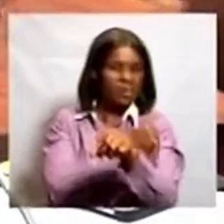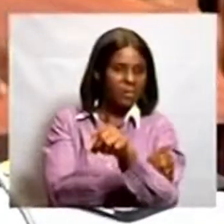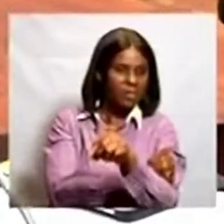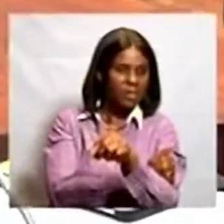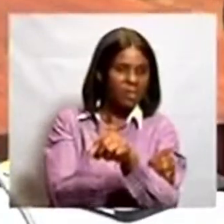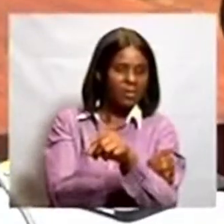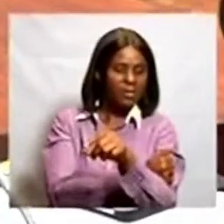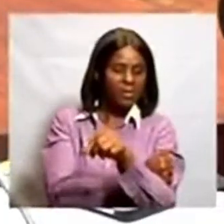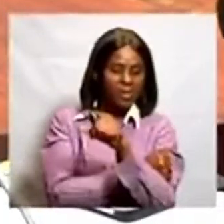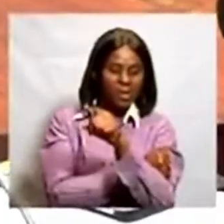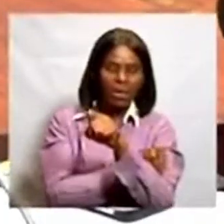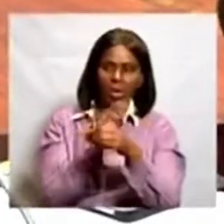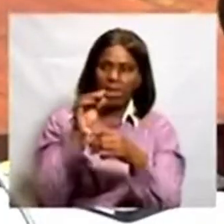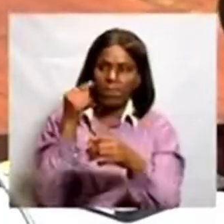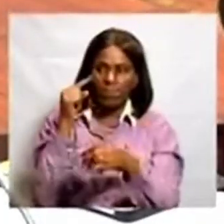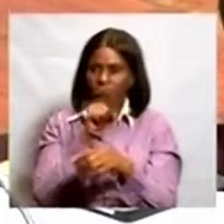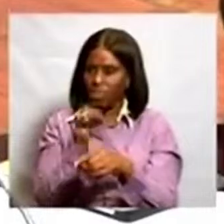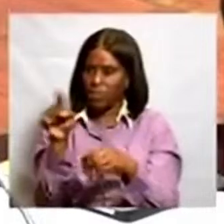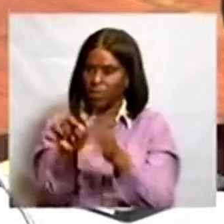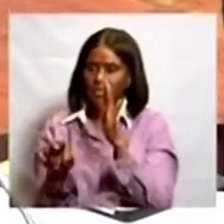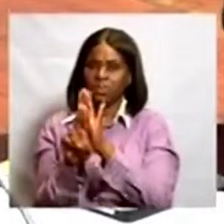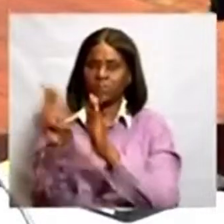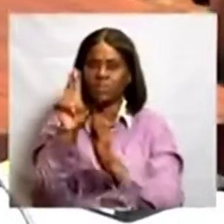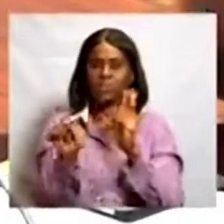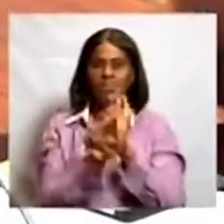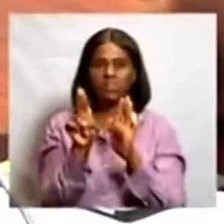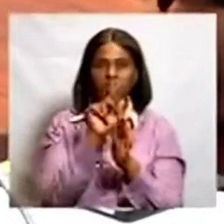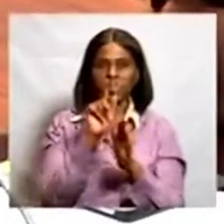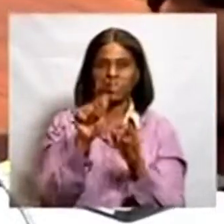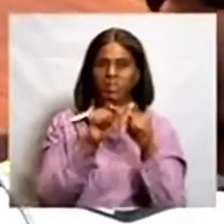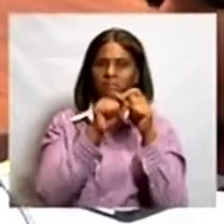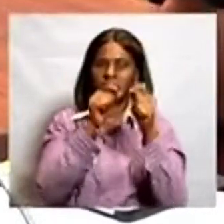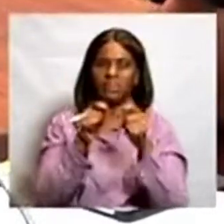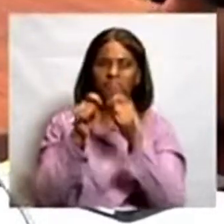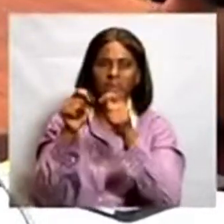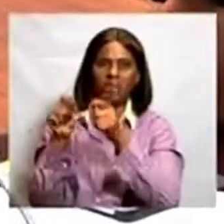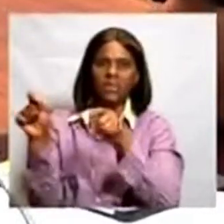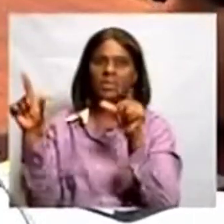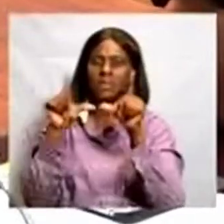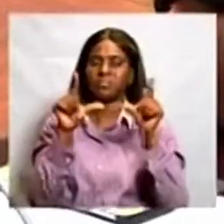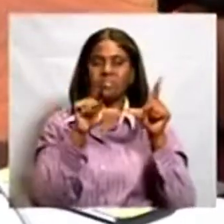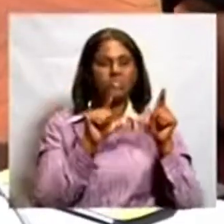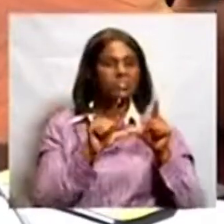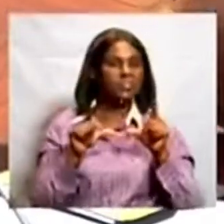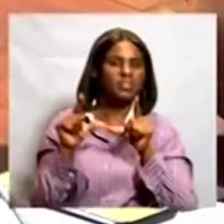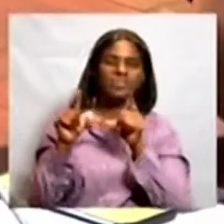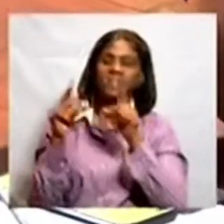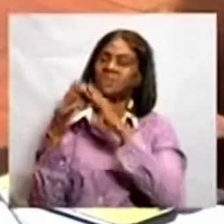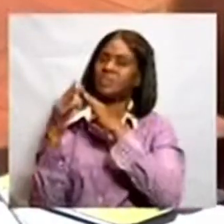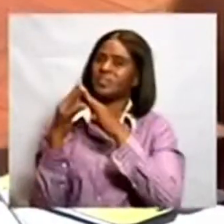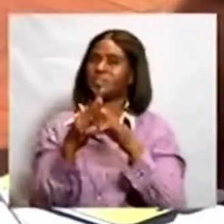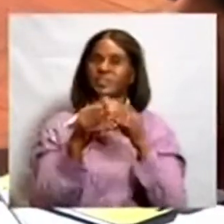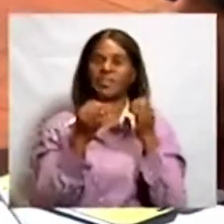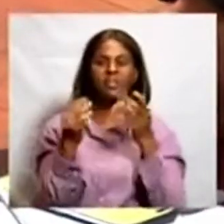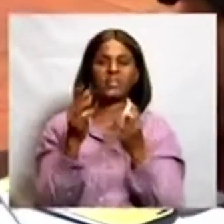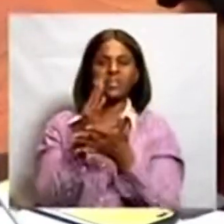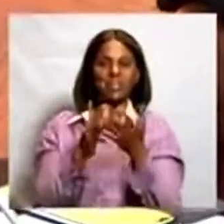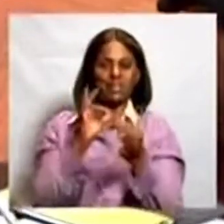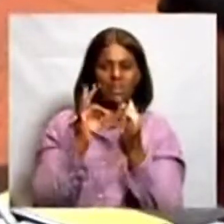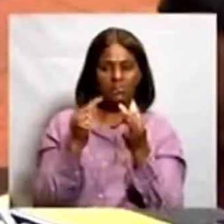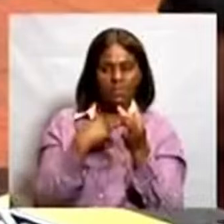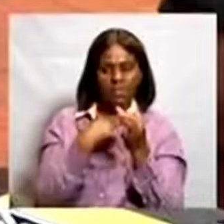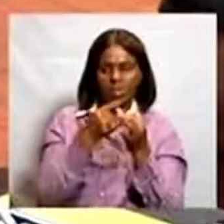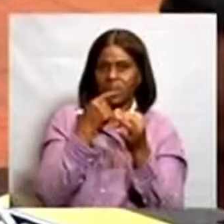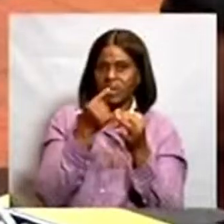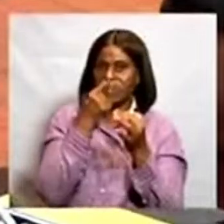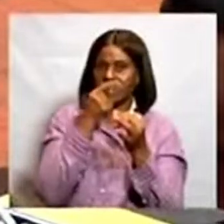for these universities. They issued so many licenses. Some, if I'm to exaggerate